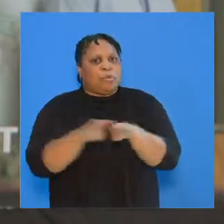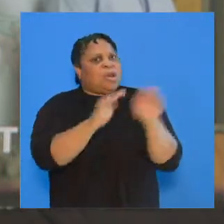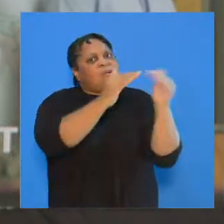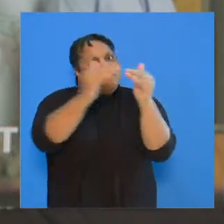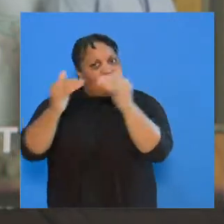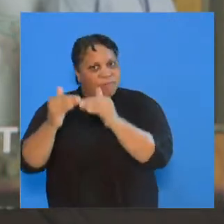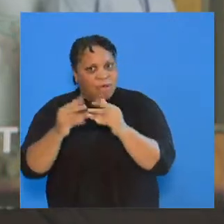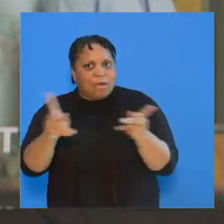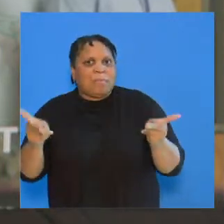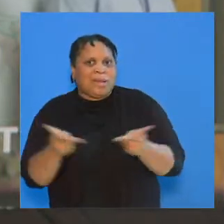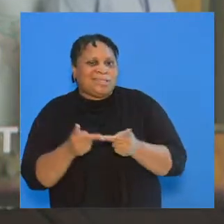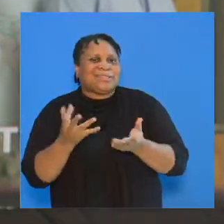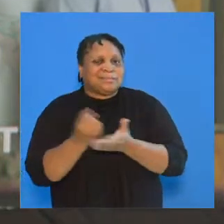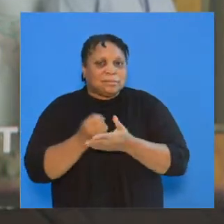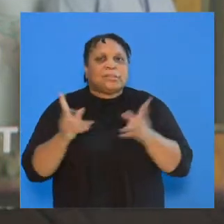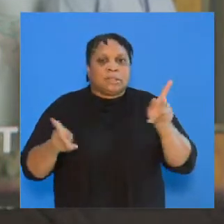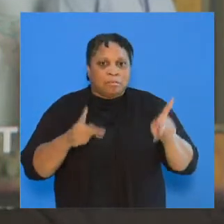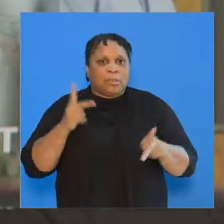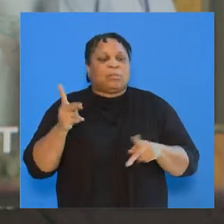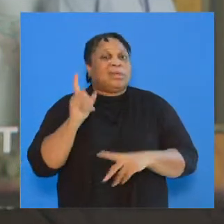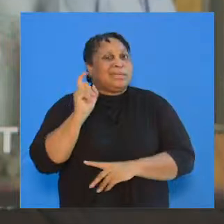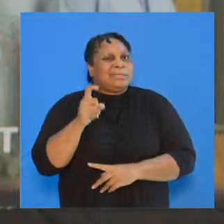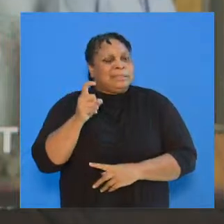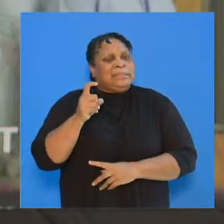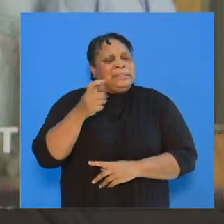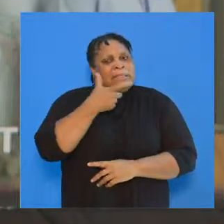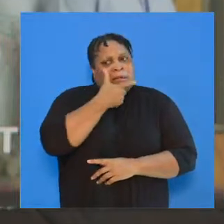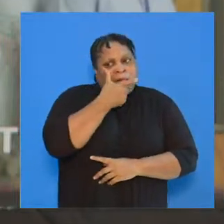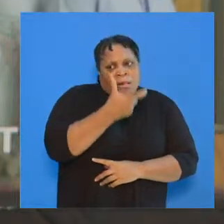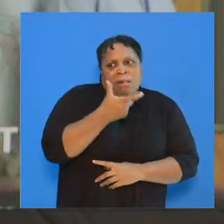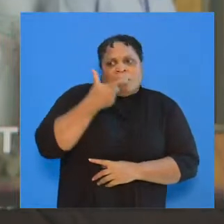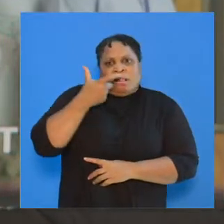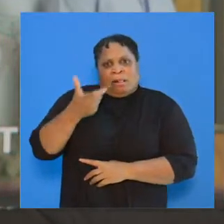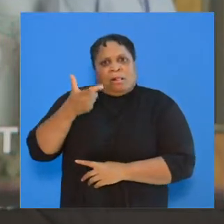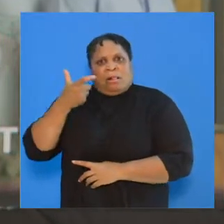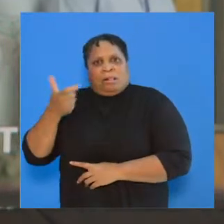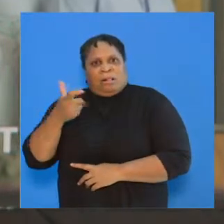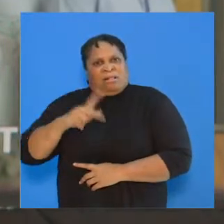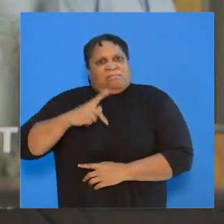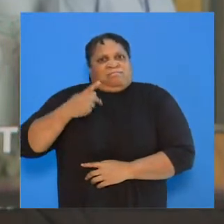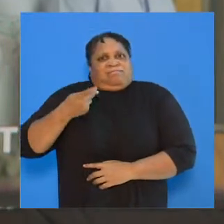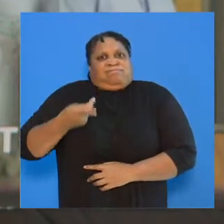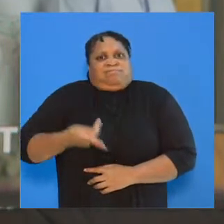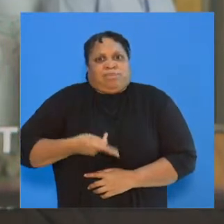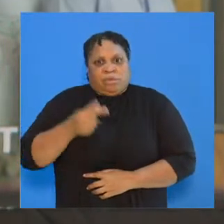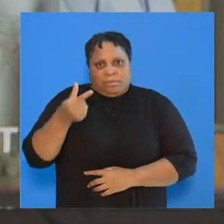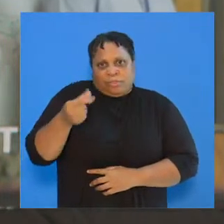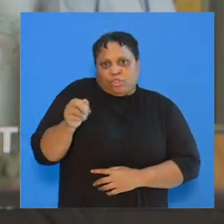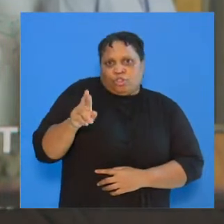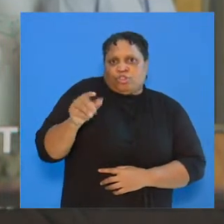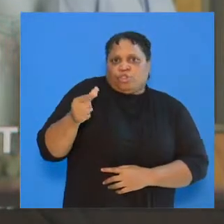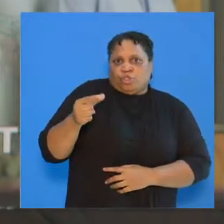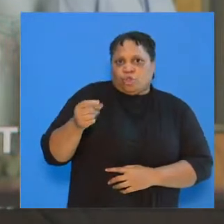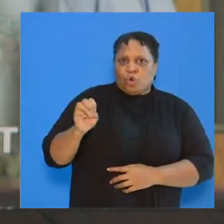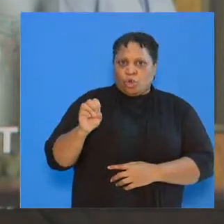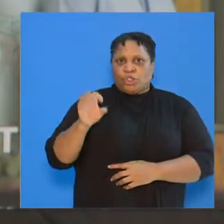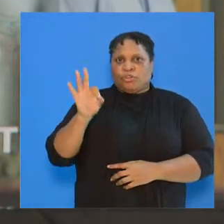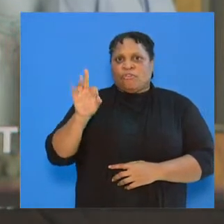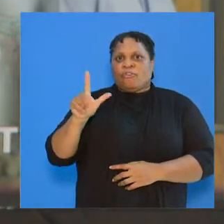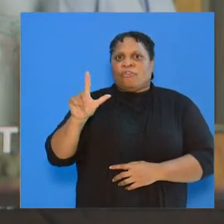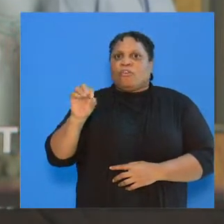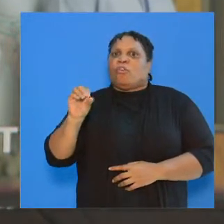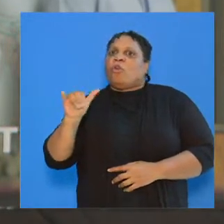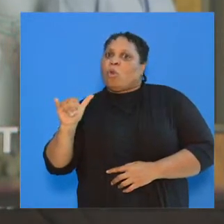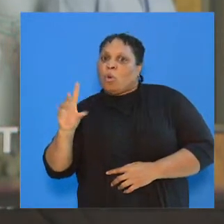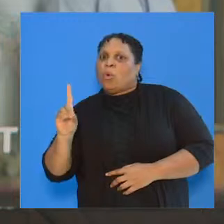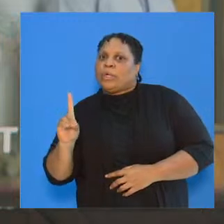There are some in Bermuda that needed to see the outpouring of anger over the murder of George Floyd by a policeman. There were some that